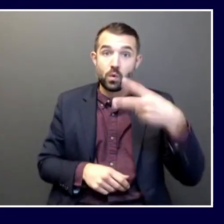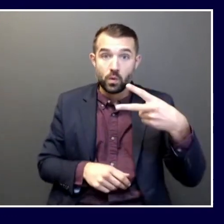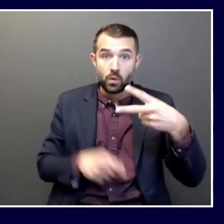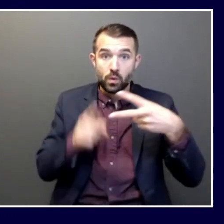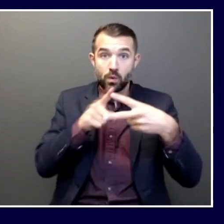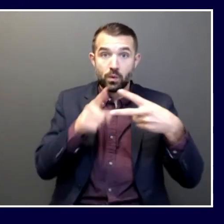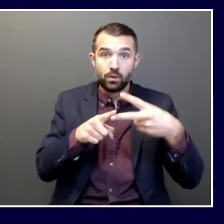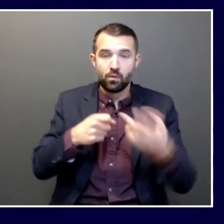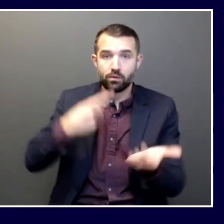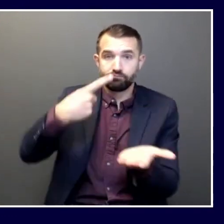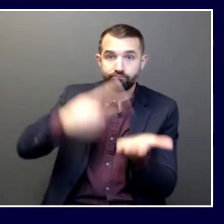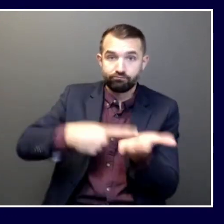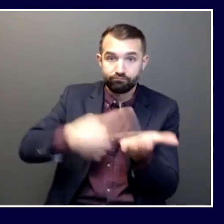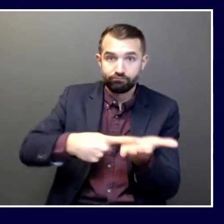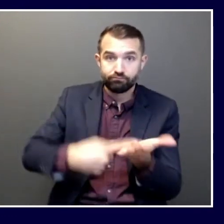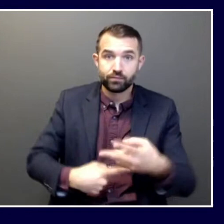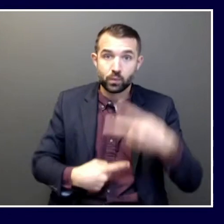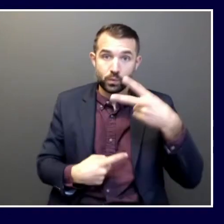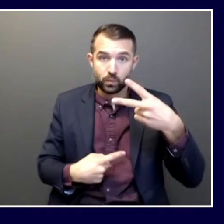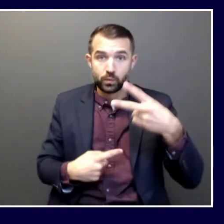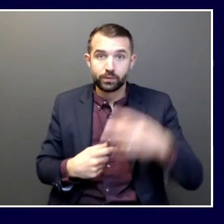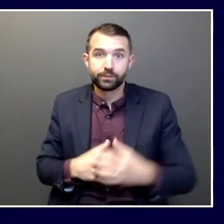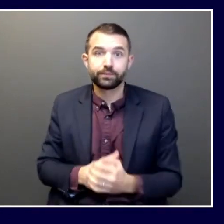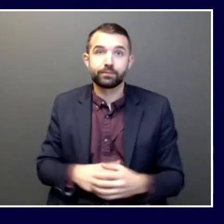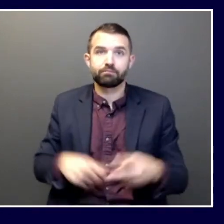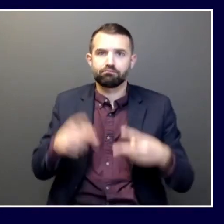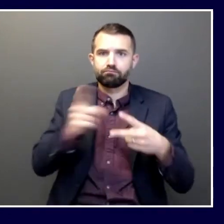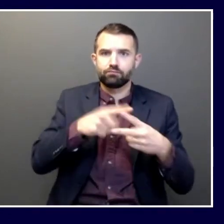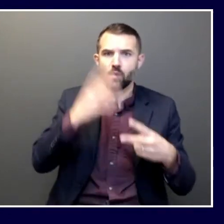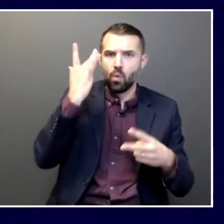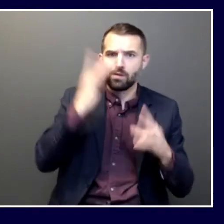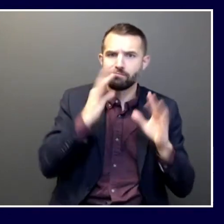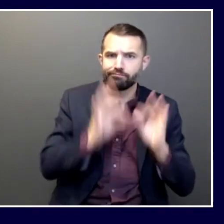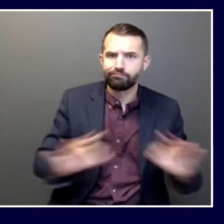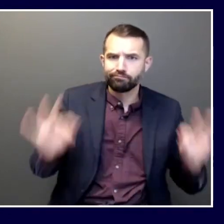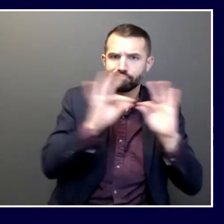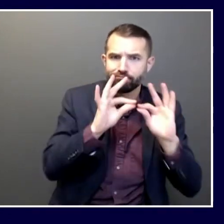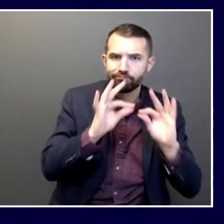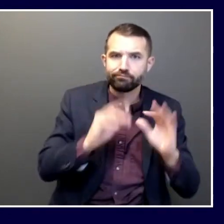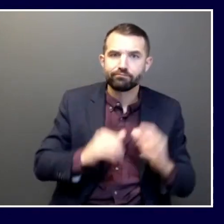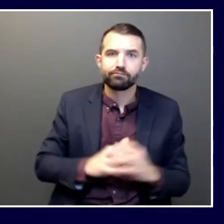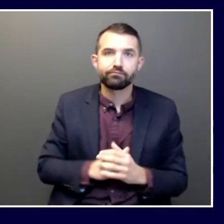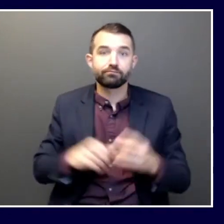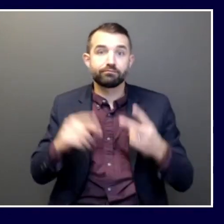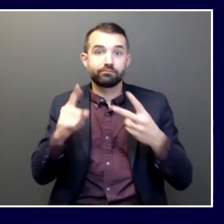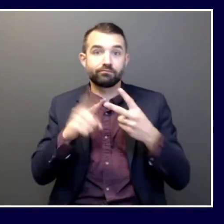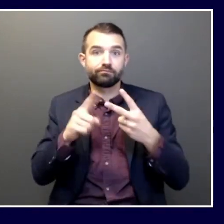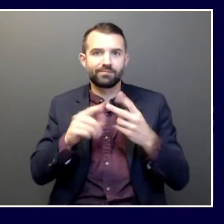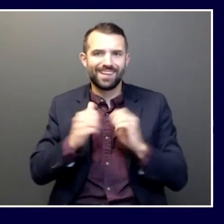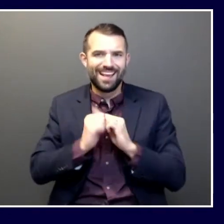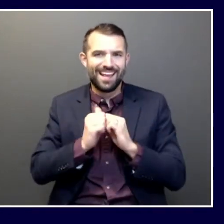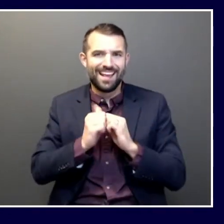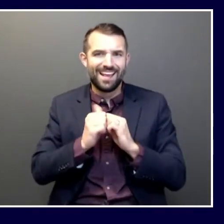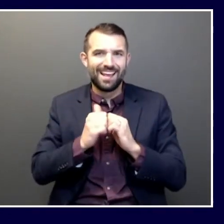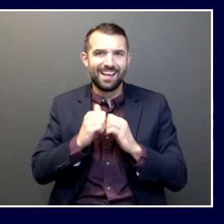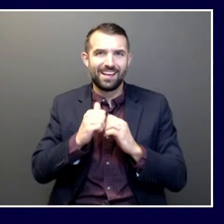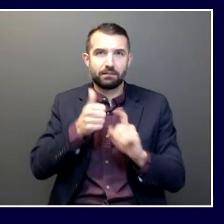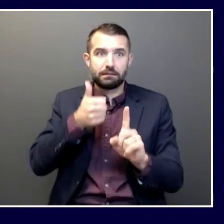it's important for children to be vaccinated, and secondly, how you as a parent can go about